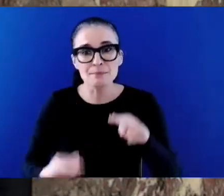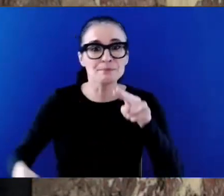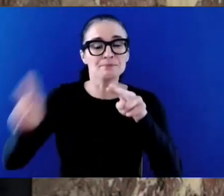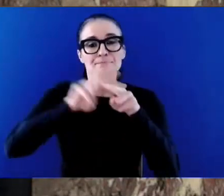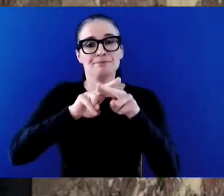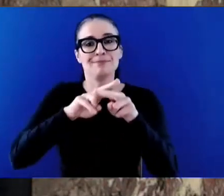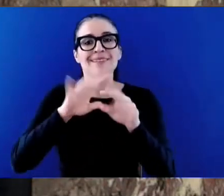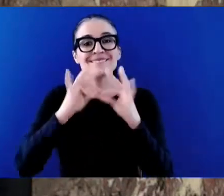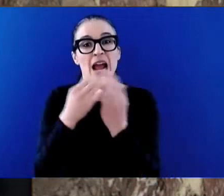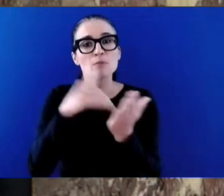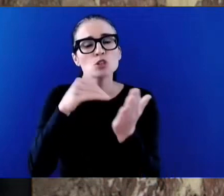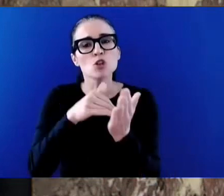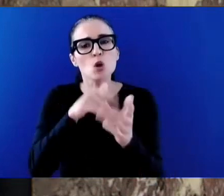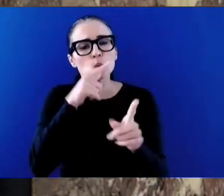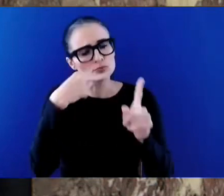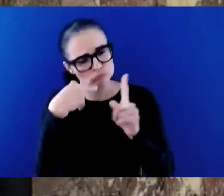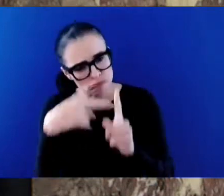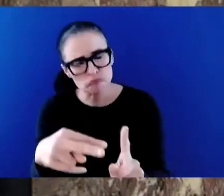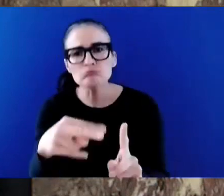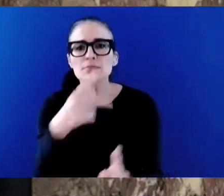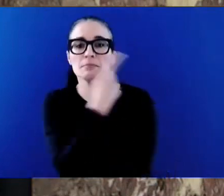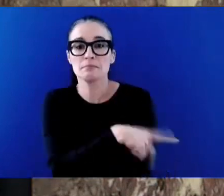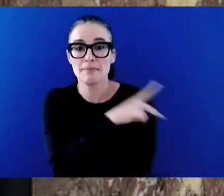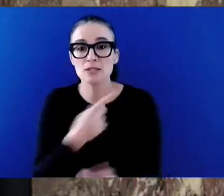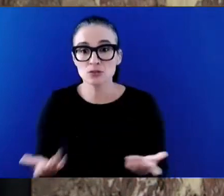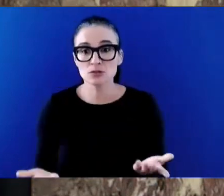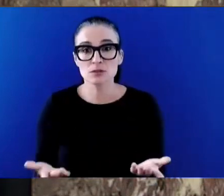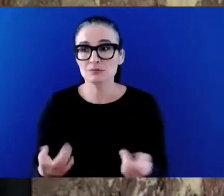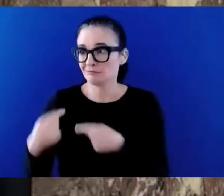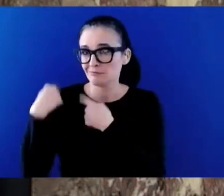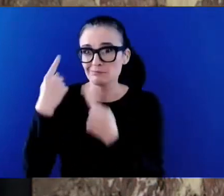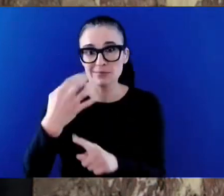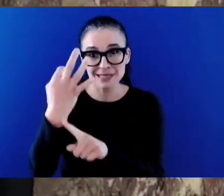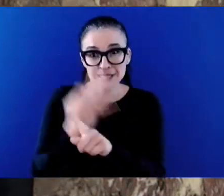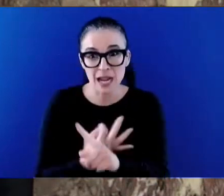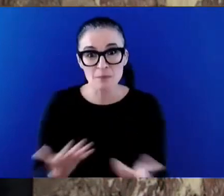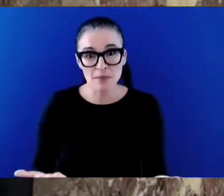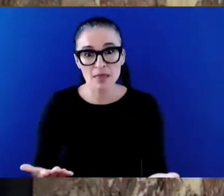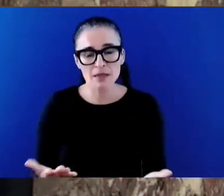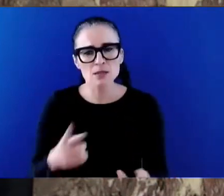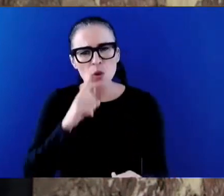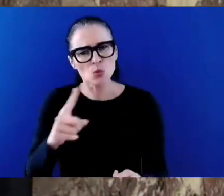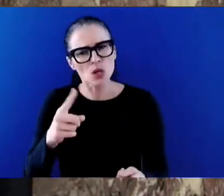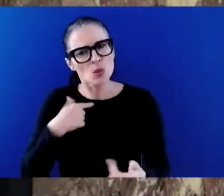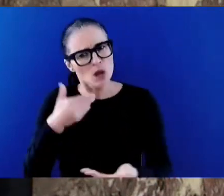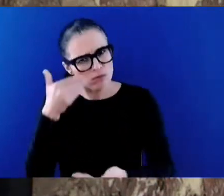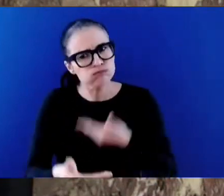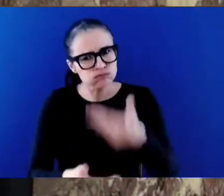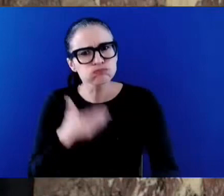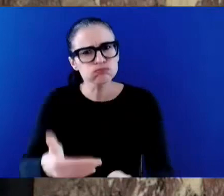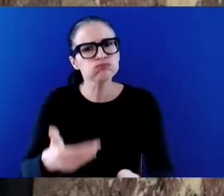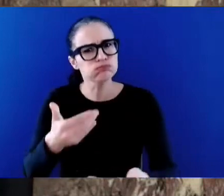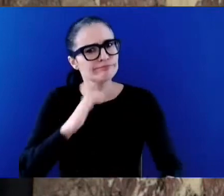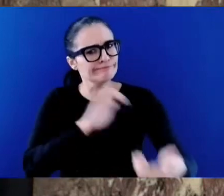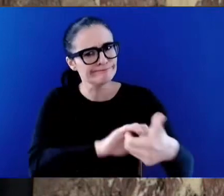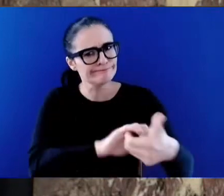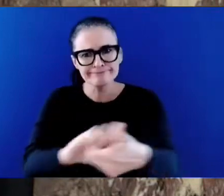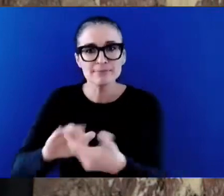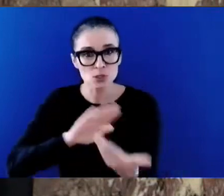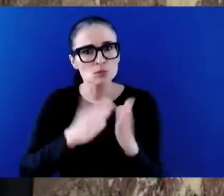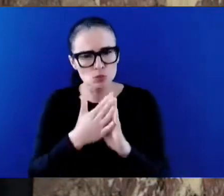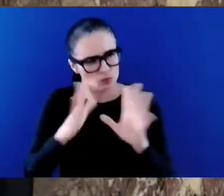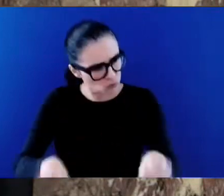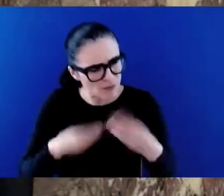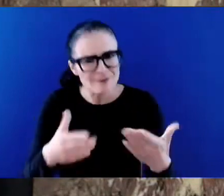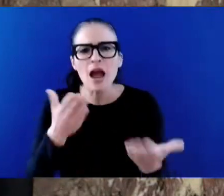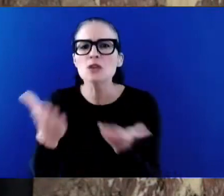progressing on both sets of issues, working together with the community to ensure that Sanpen delivers the services it needs, and we deliver primary care services